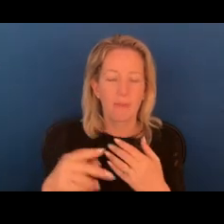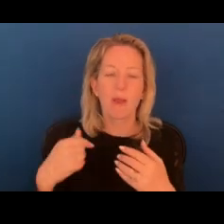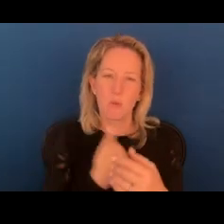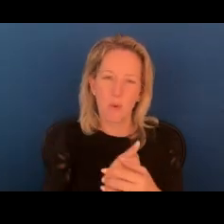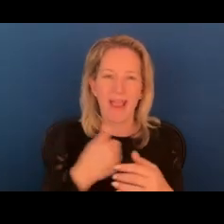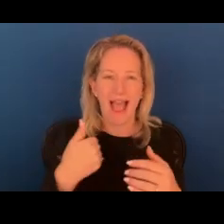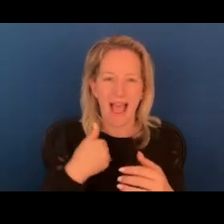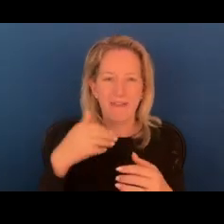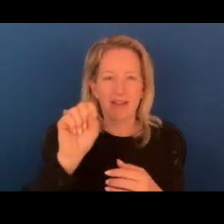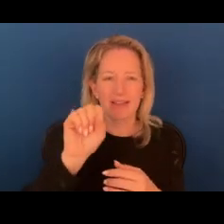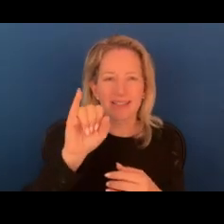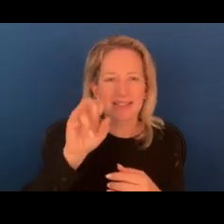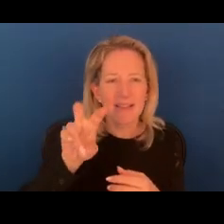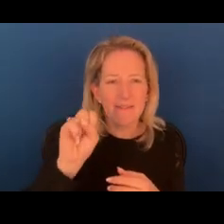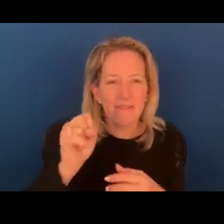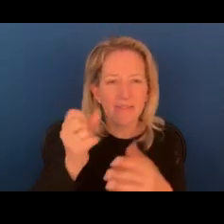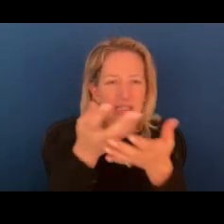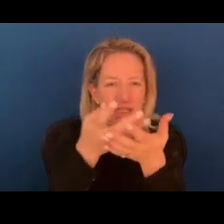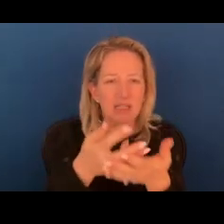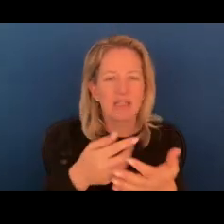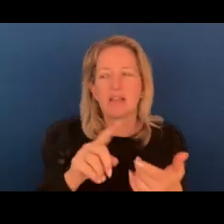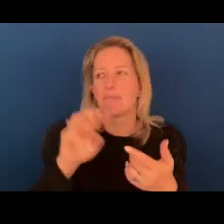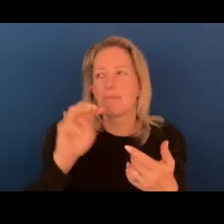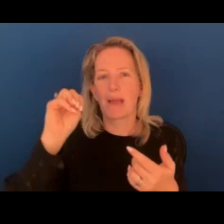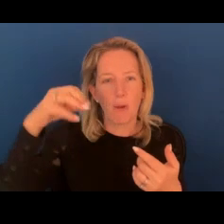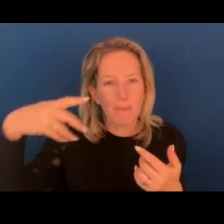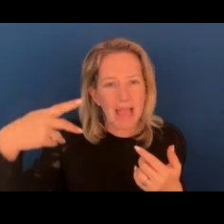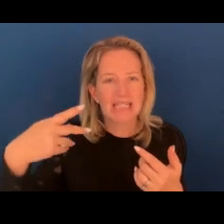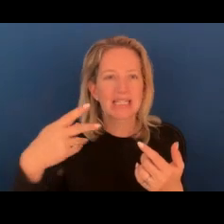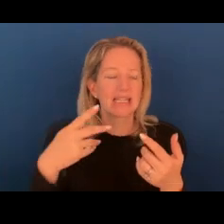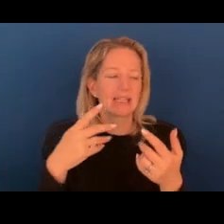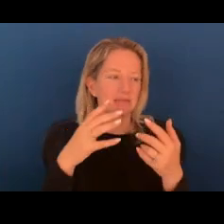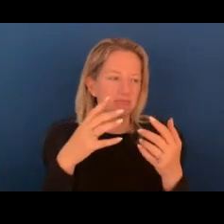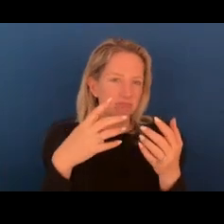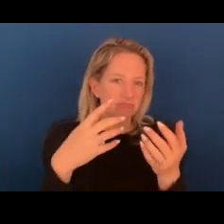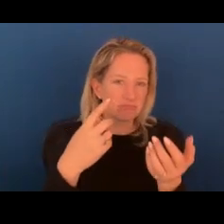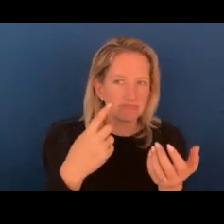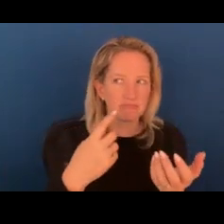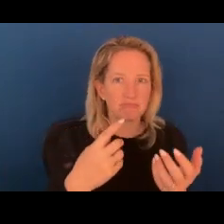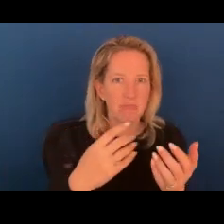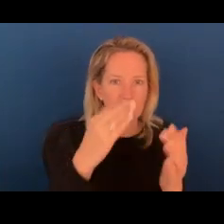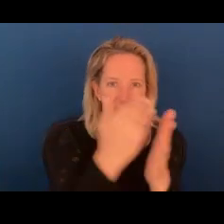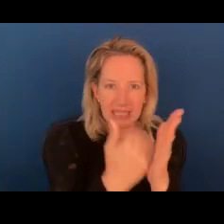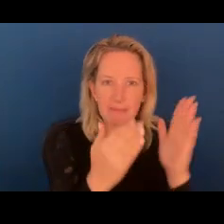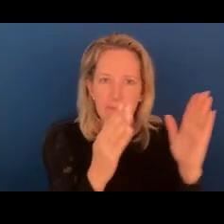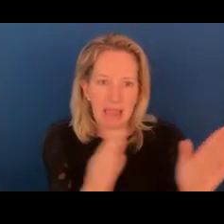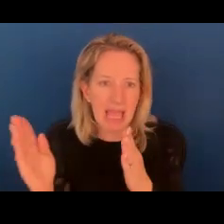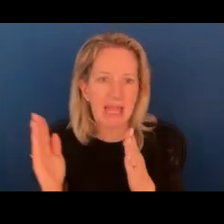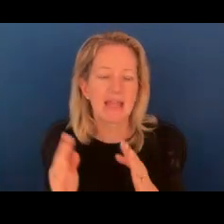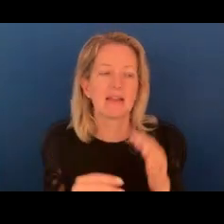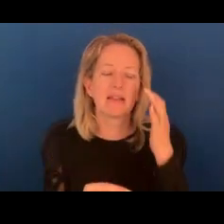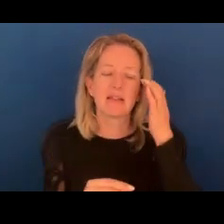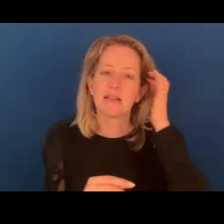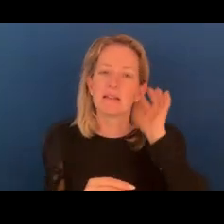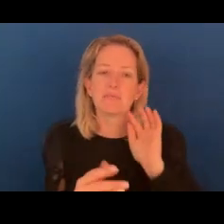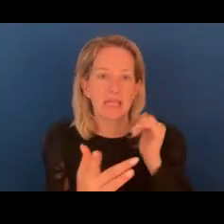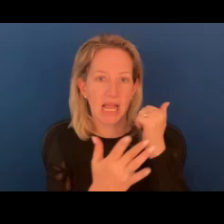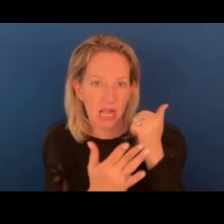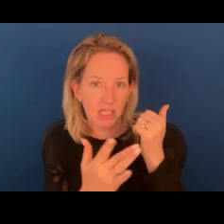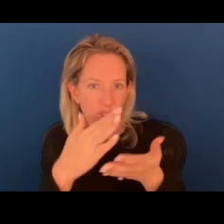like that. So we have microplastics planned. We have been doing also some technology